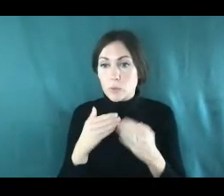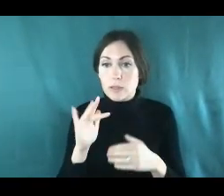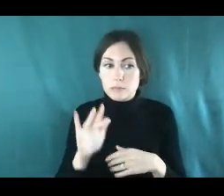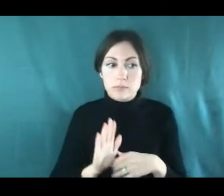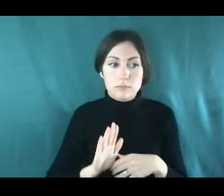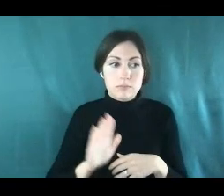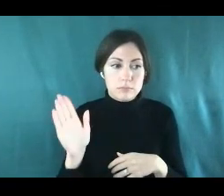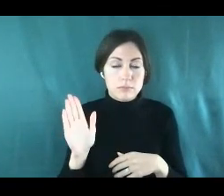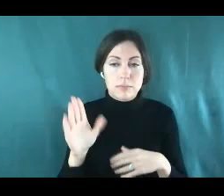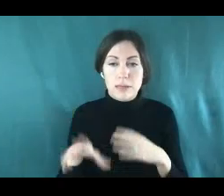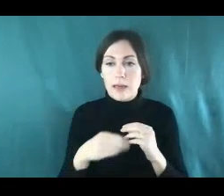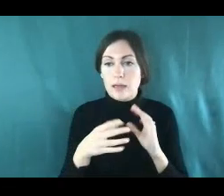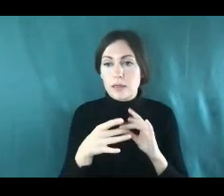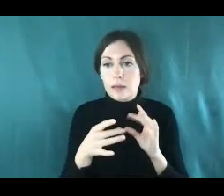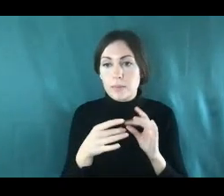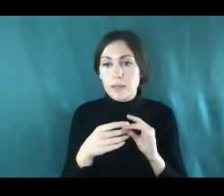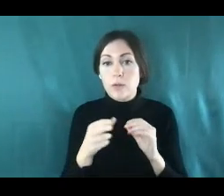well.